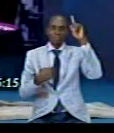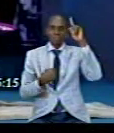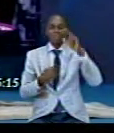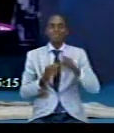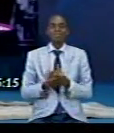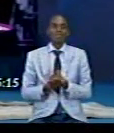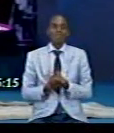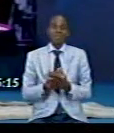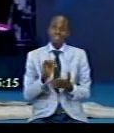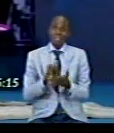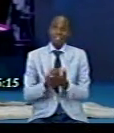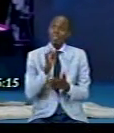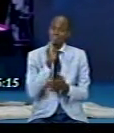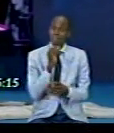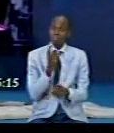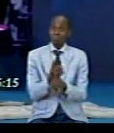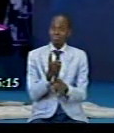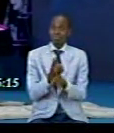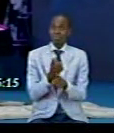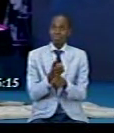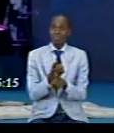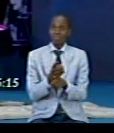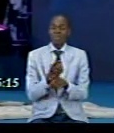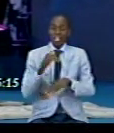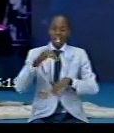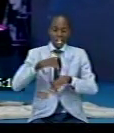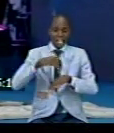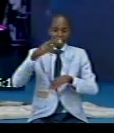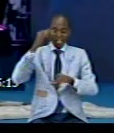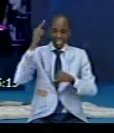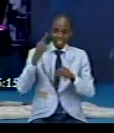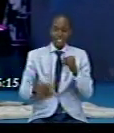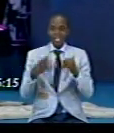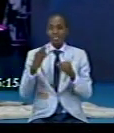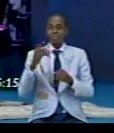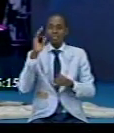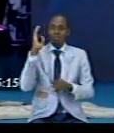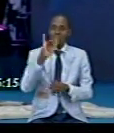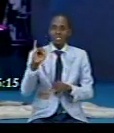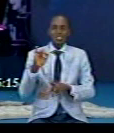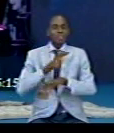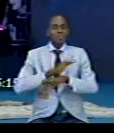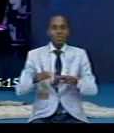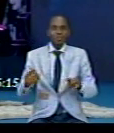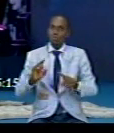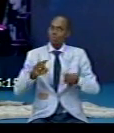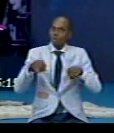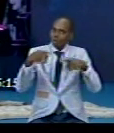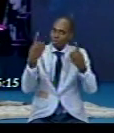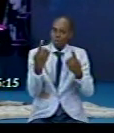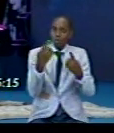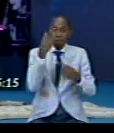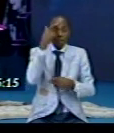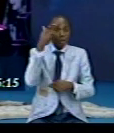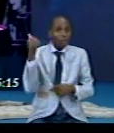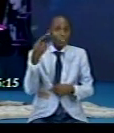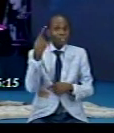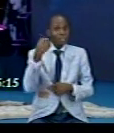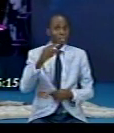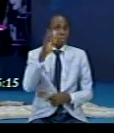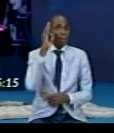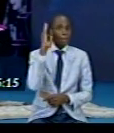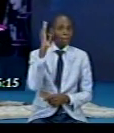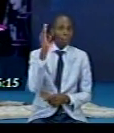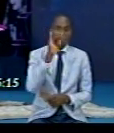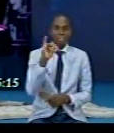why at the end of the preaching, we say, don't go, because the preaching